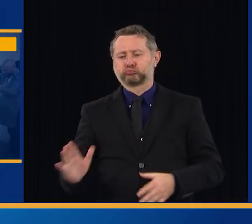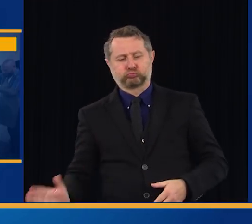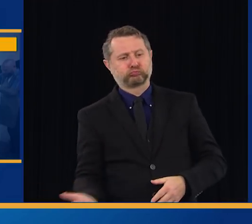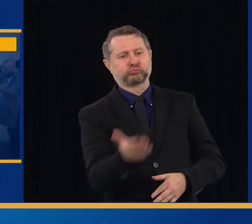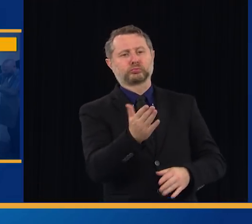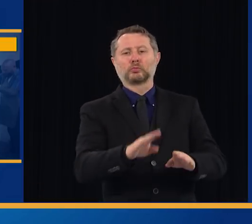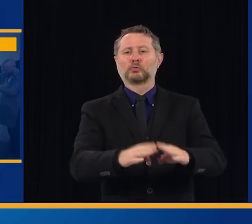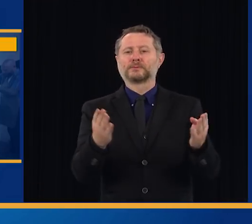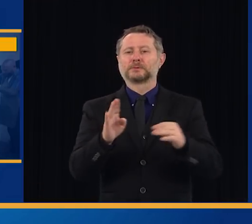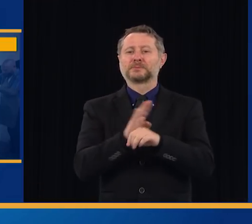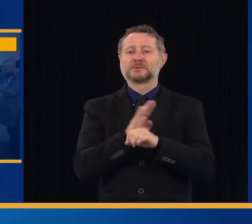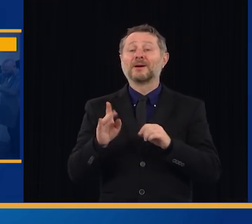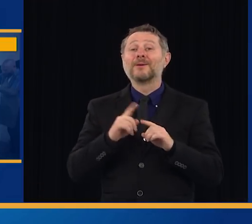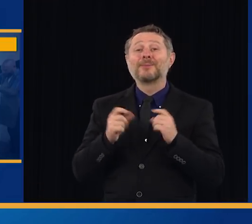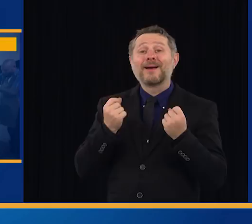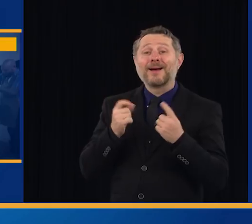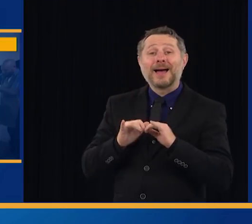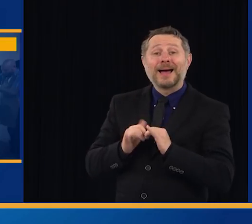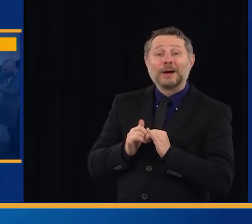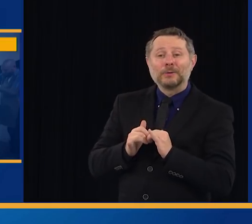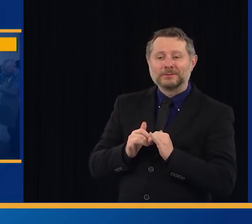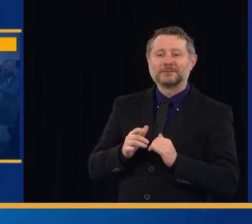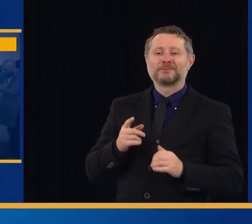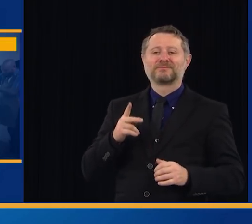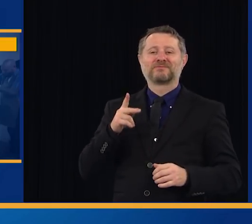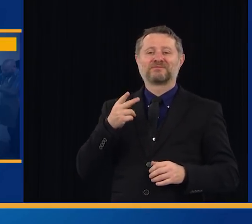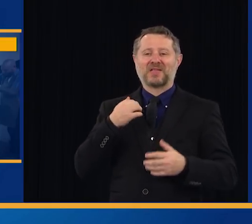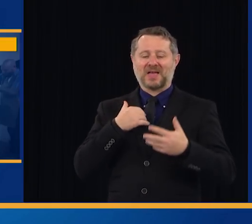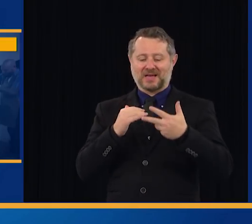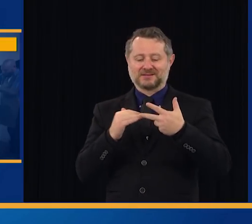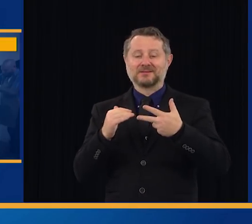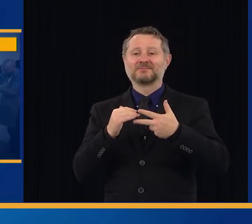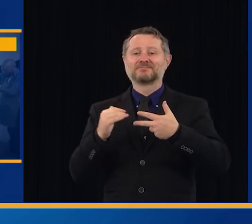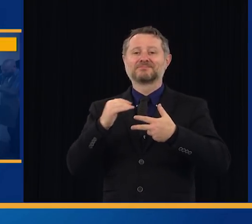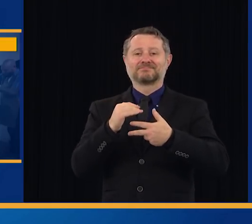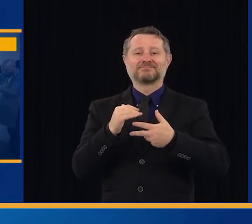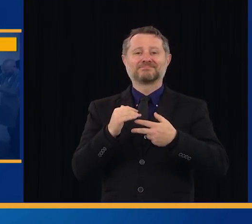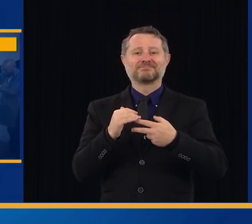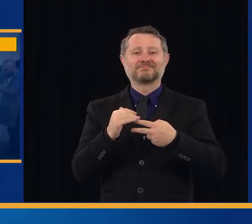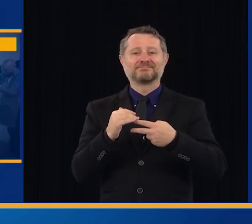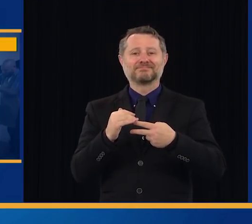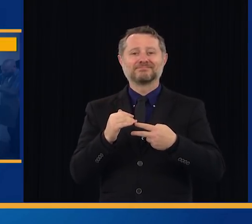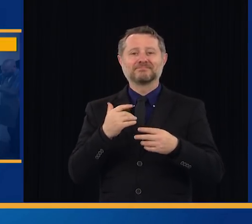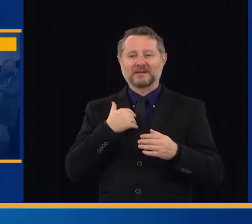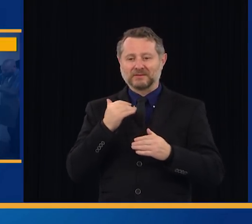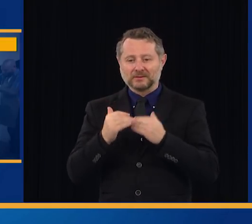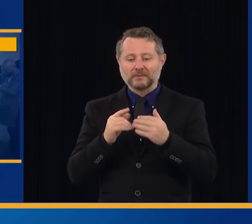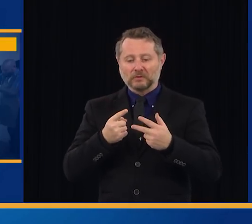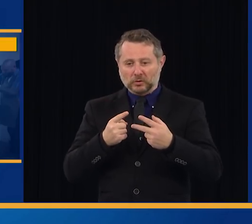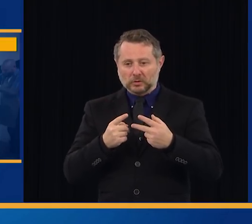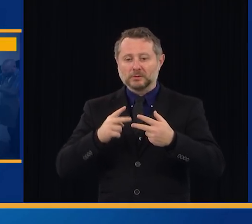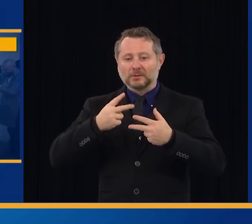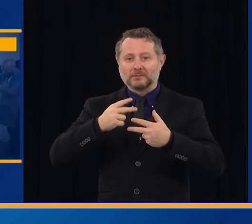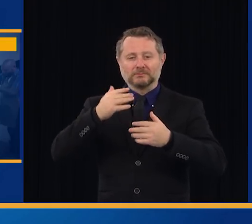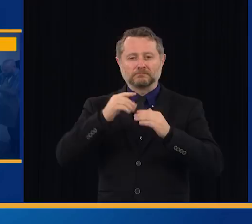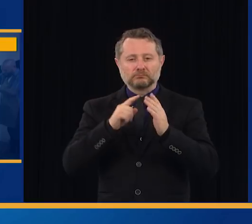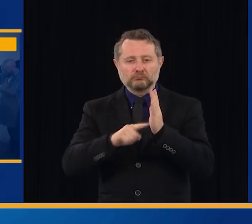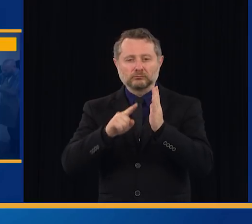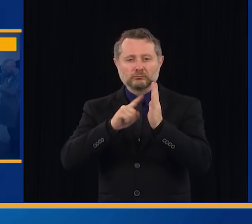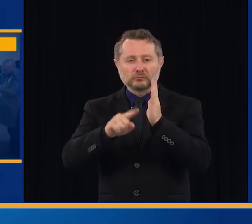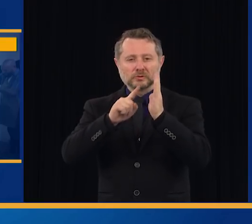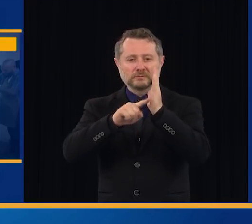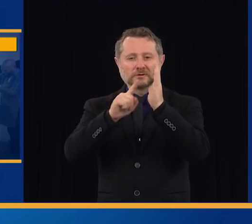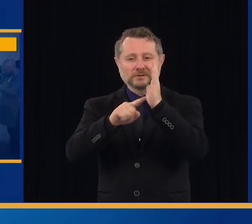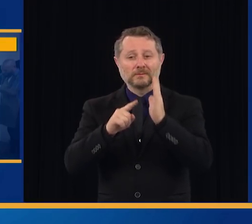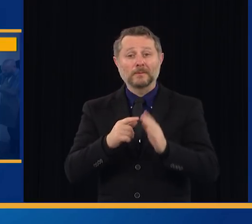do it in phases of priority, and then you phase it up the way we phased it